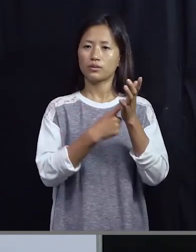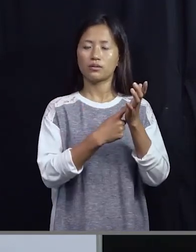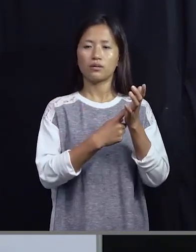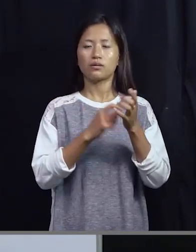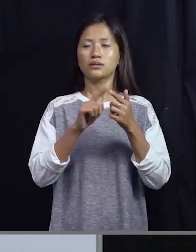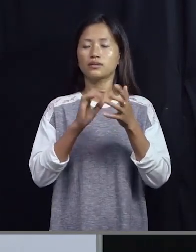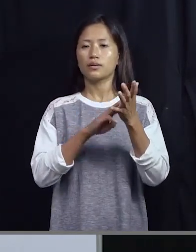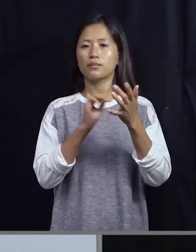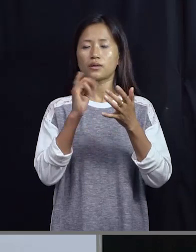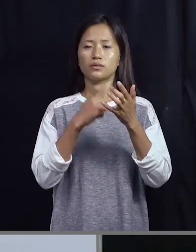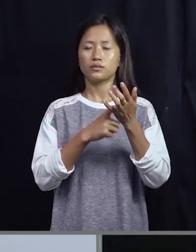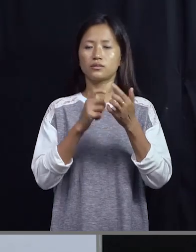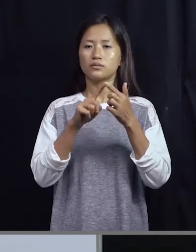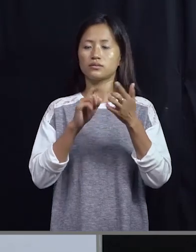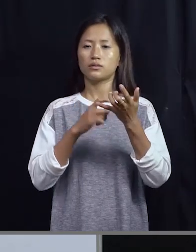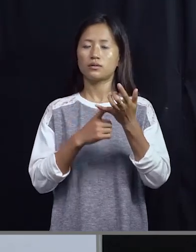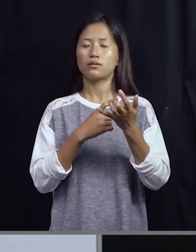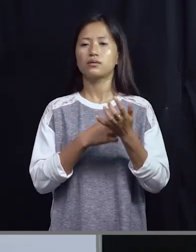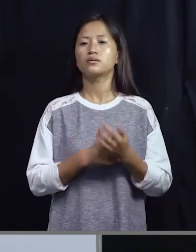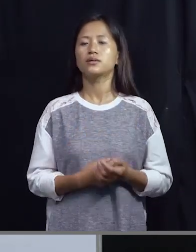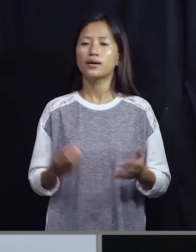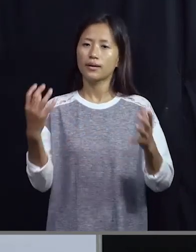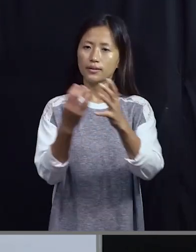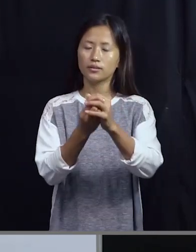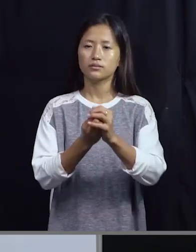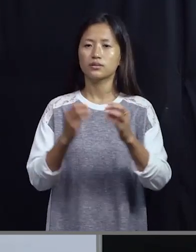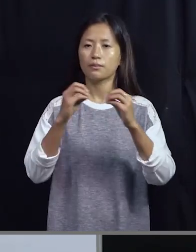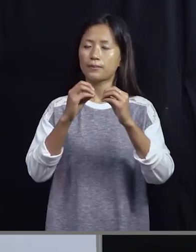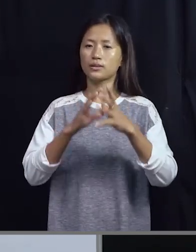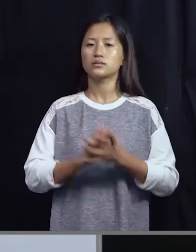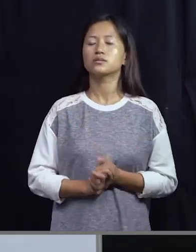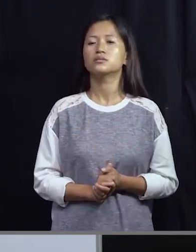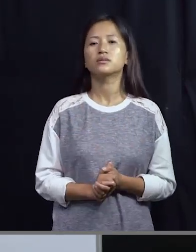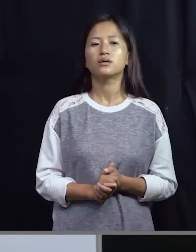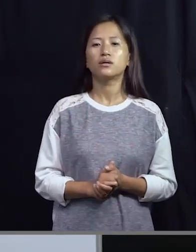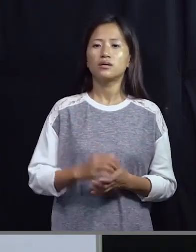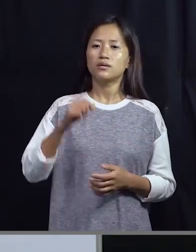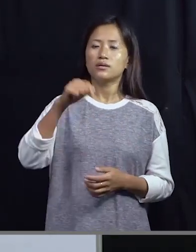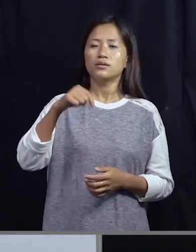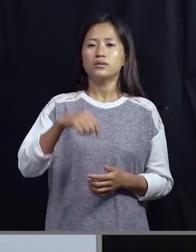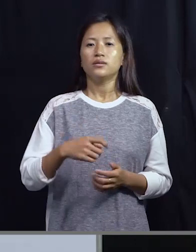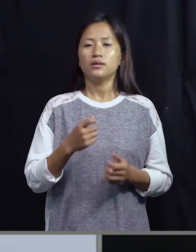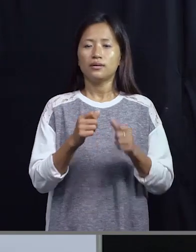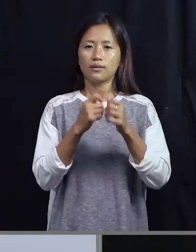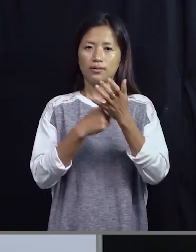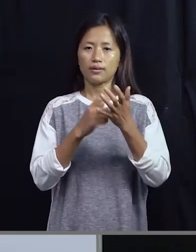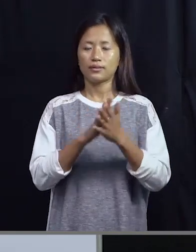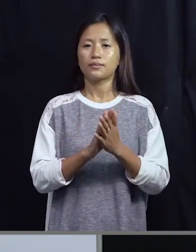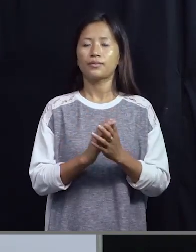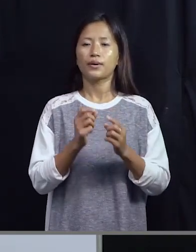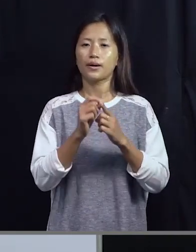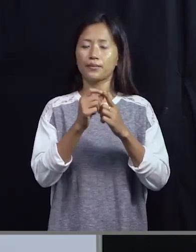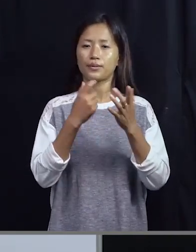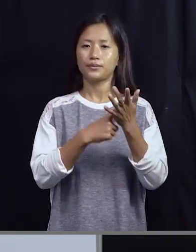present, then DNA polymerase can go on adding the bases. So this RNA primer, which consists